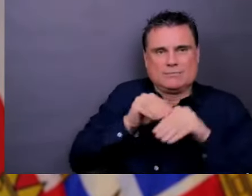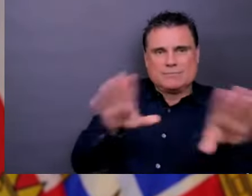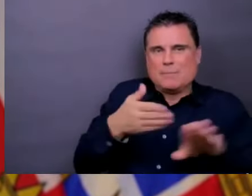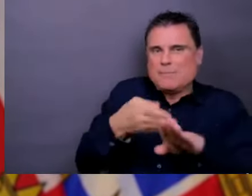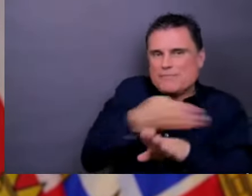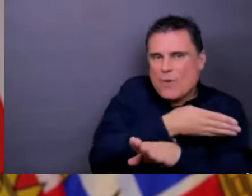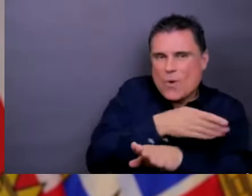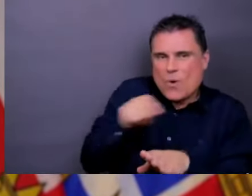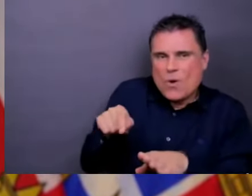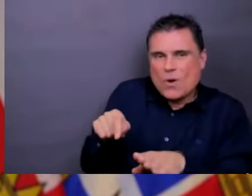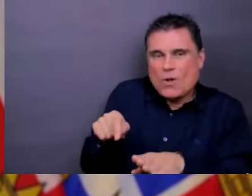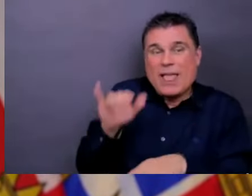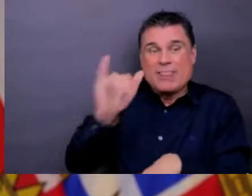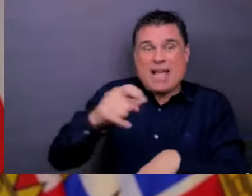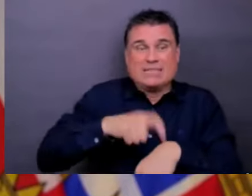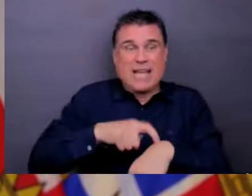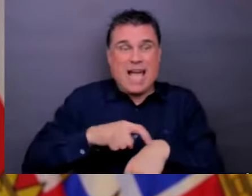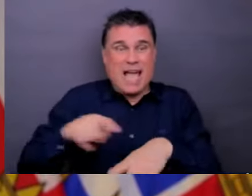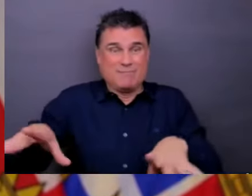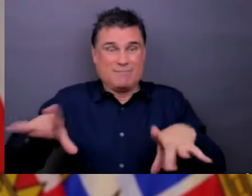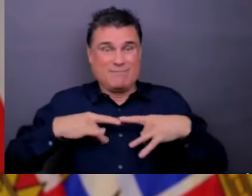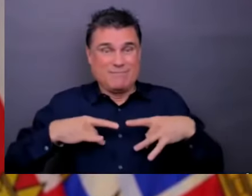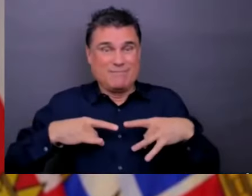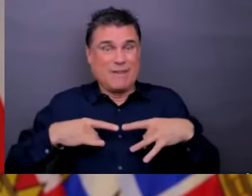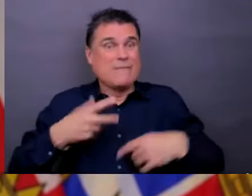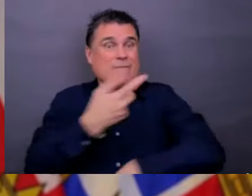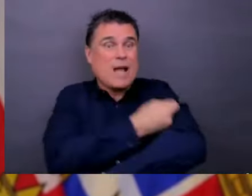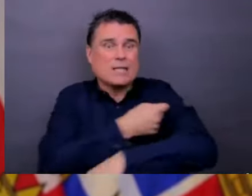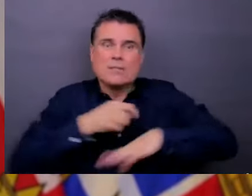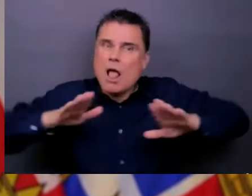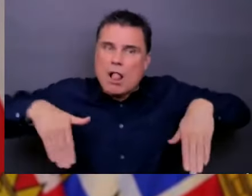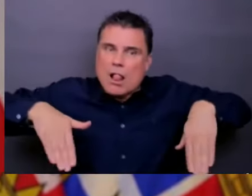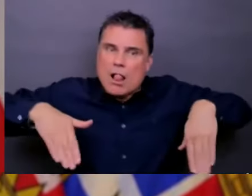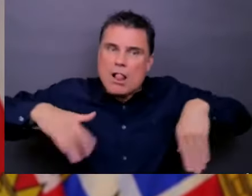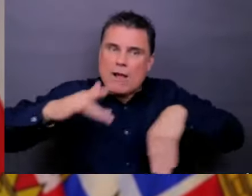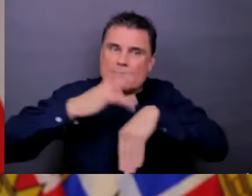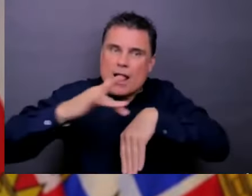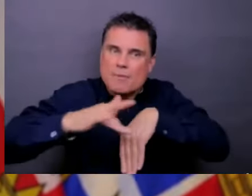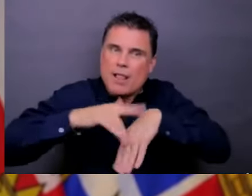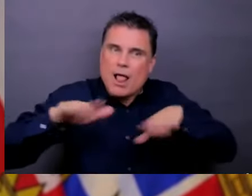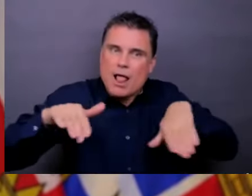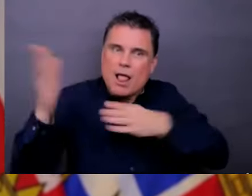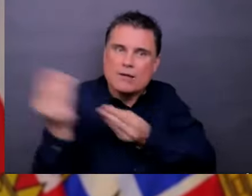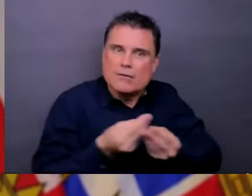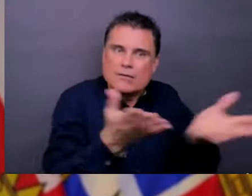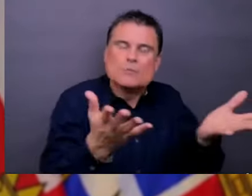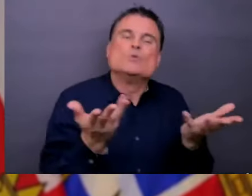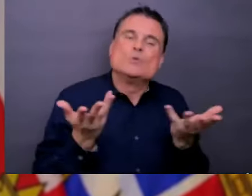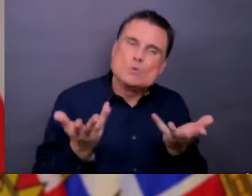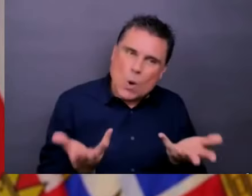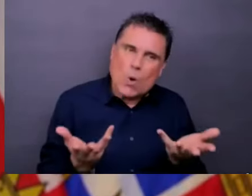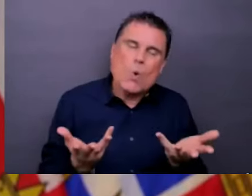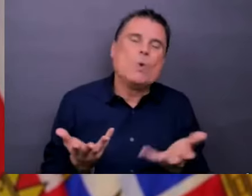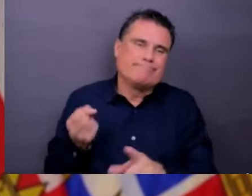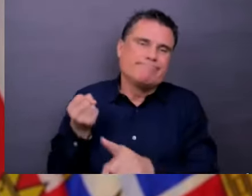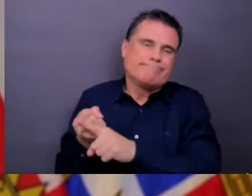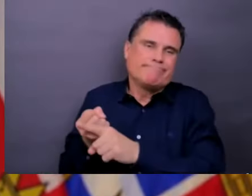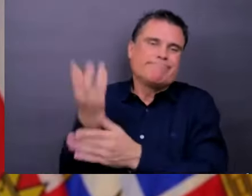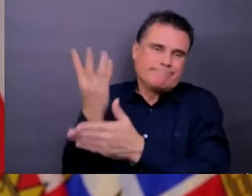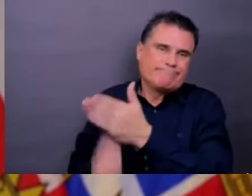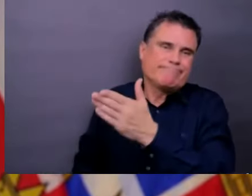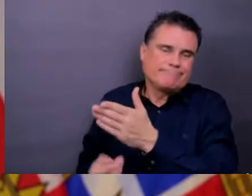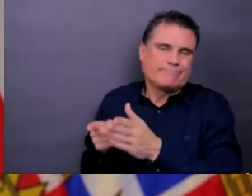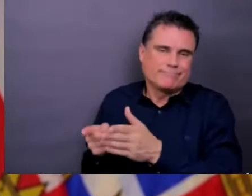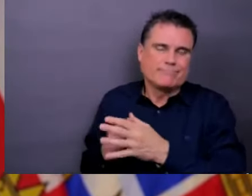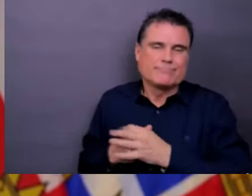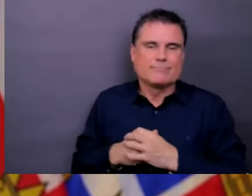body develops enough antibodies to give you protection. And that's about 14 days, somewhere around 14 to 21 days